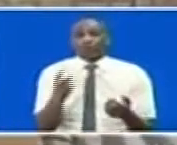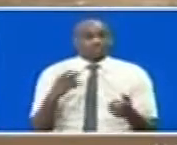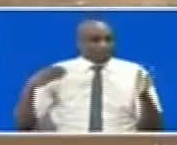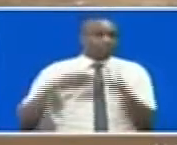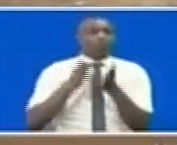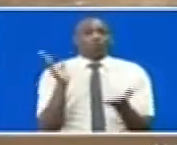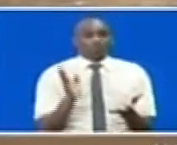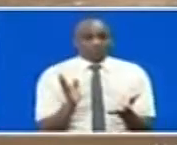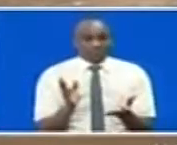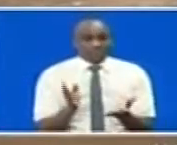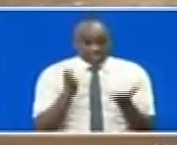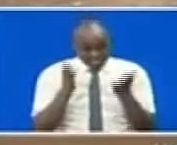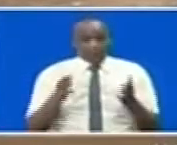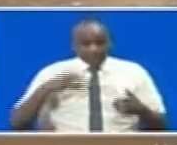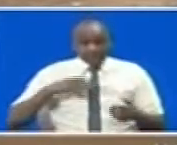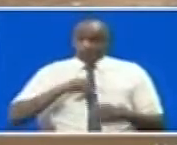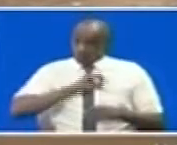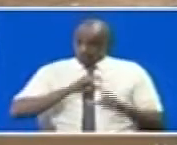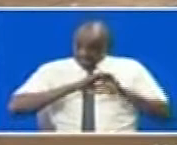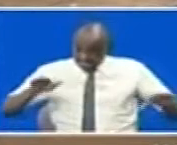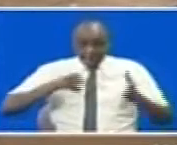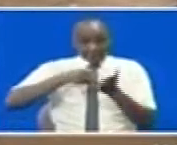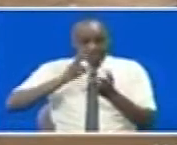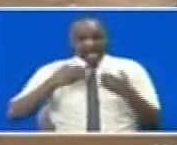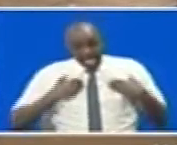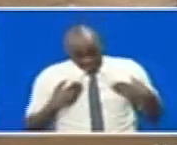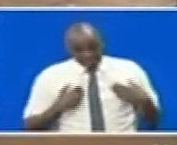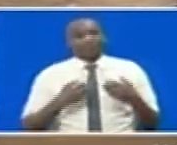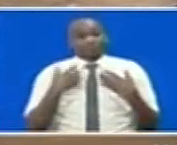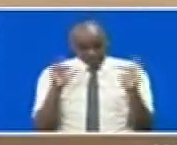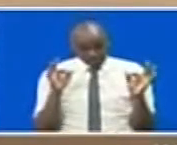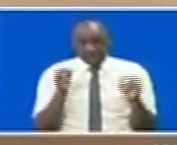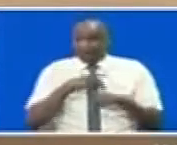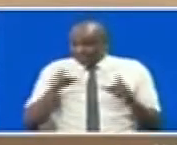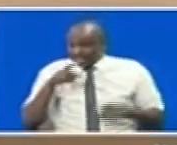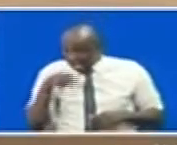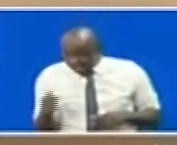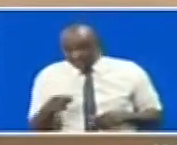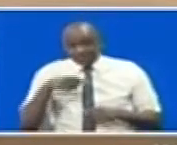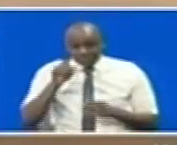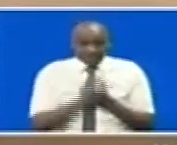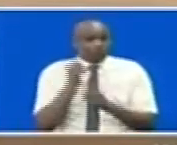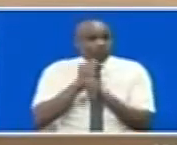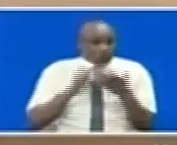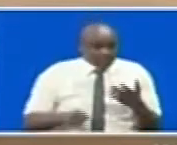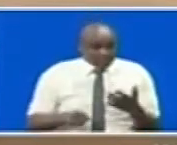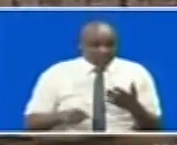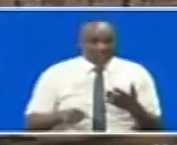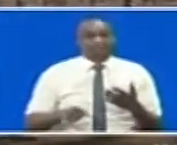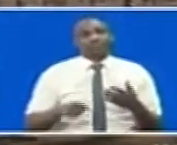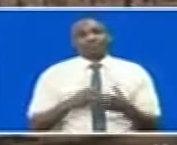sauti. So land owners have been compensated on both sides of the railway. Some are equally marooned just as the